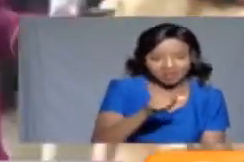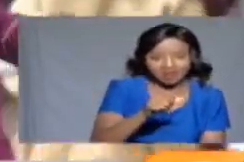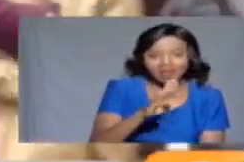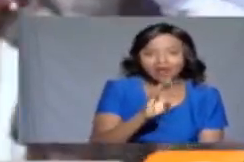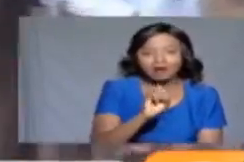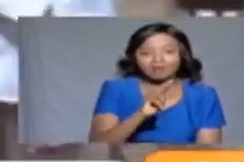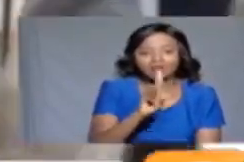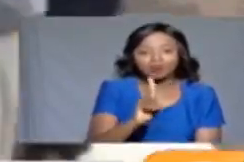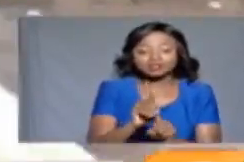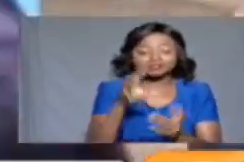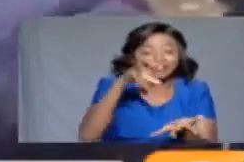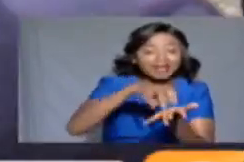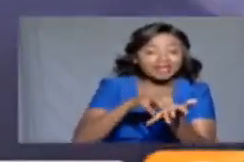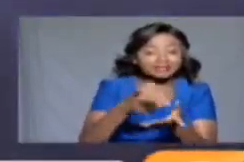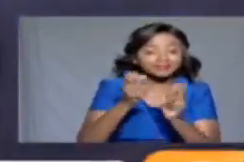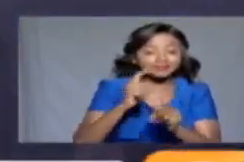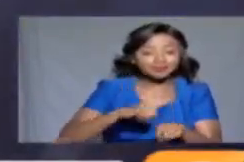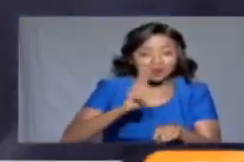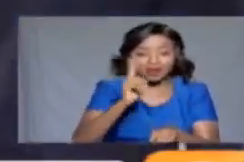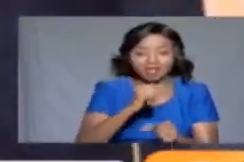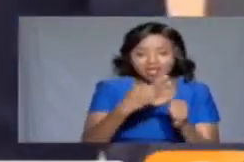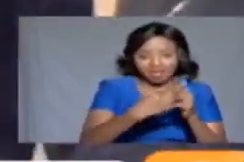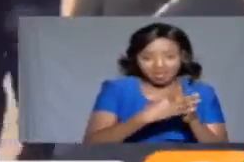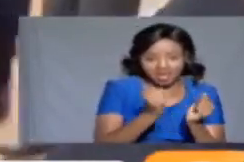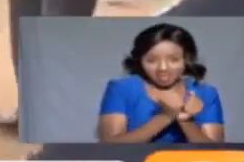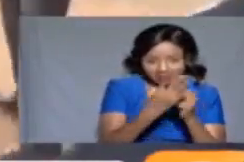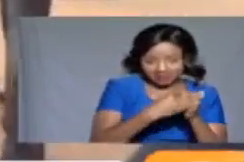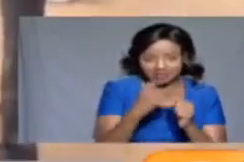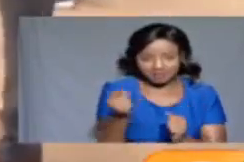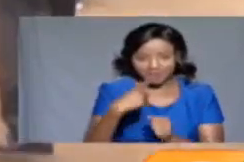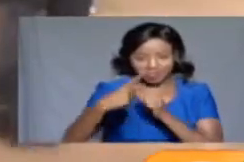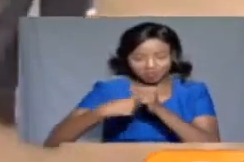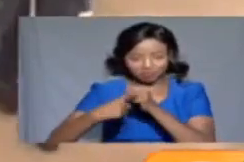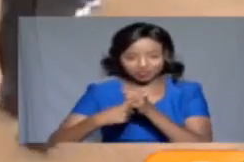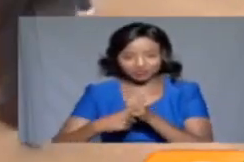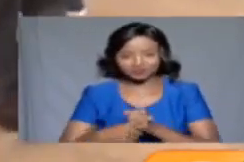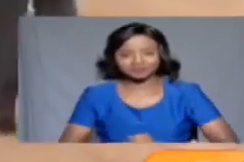case will be heard on the 18th of June, 2019. Raquel Muigai, Citizen TV.